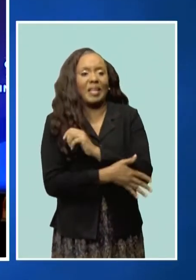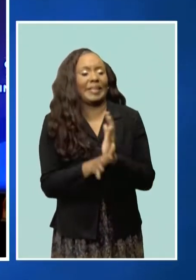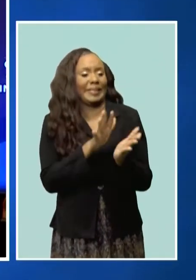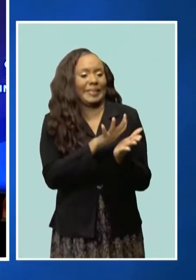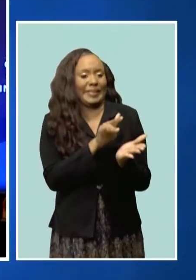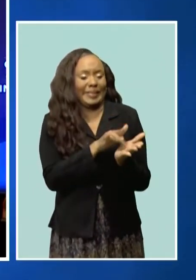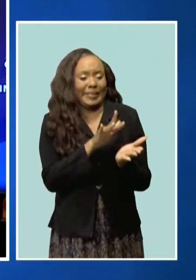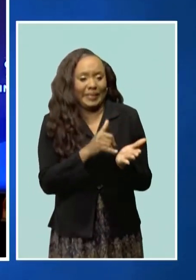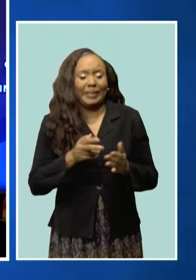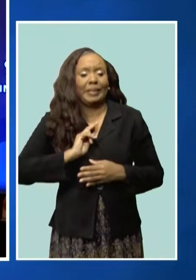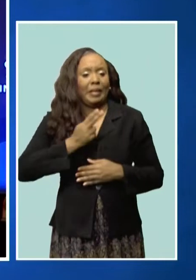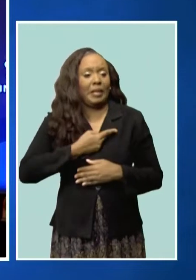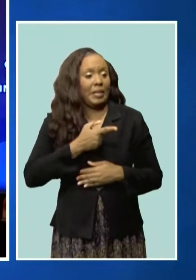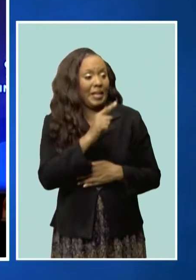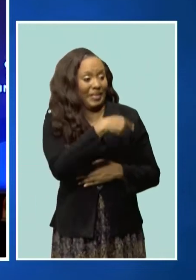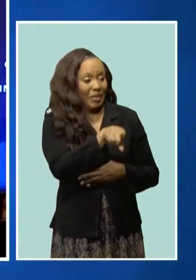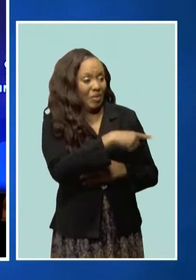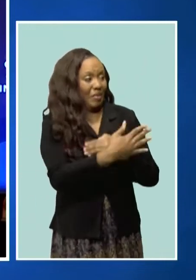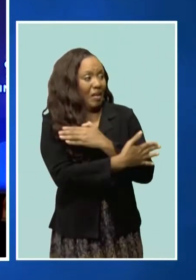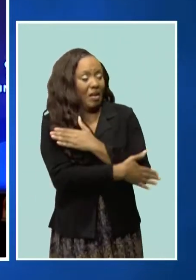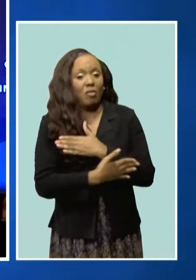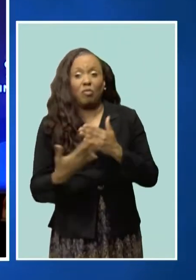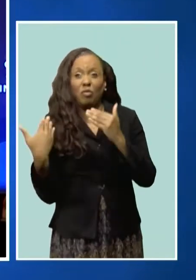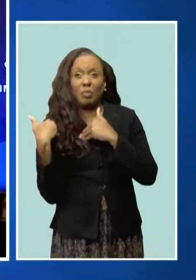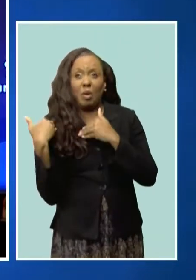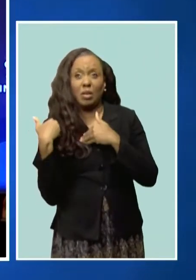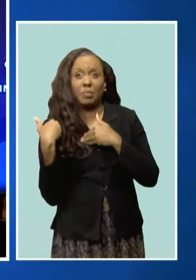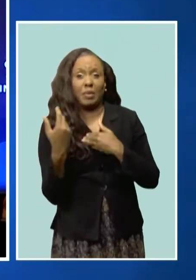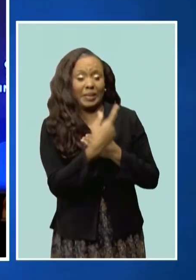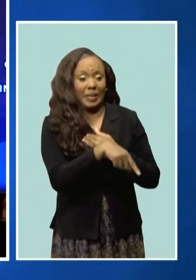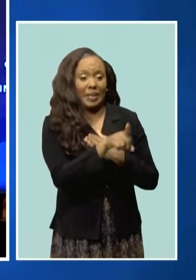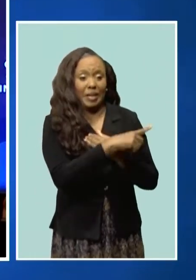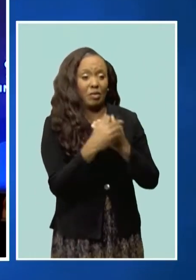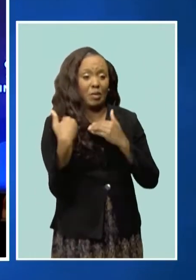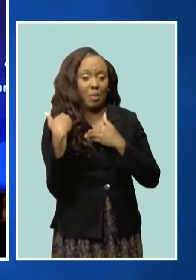at the front line of causing the problem? So this is not...